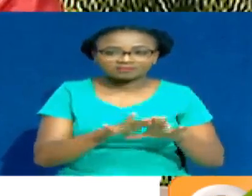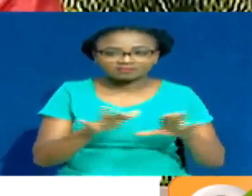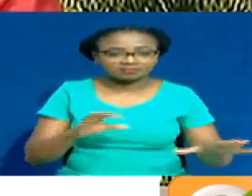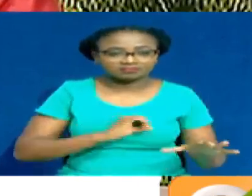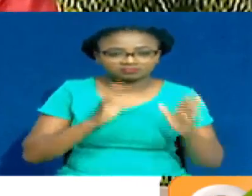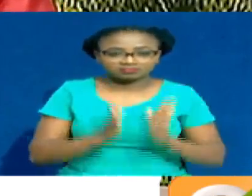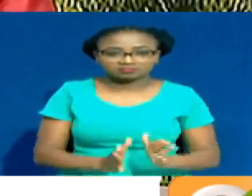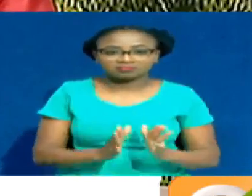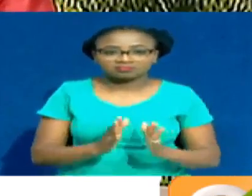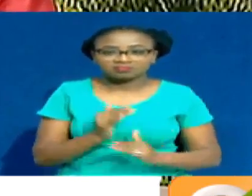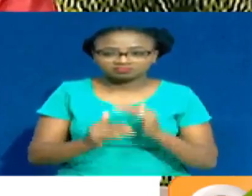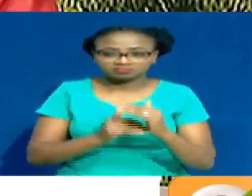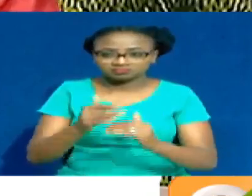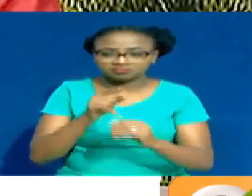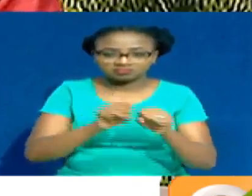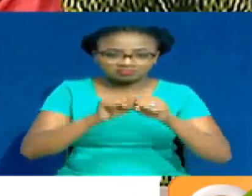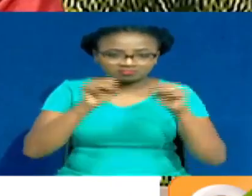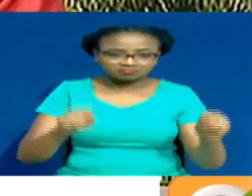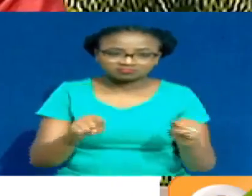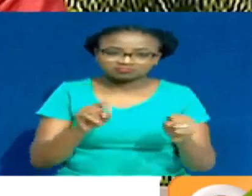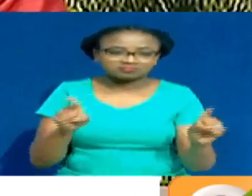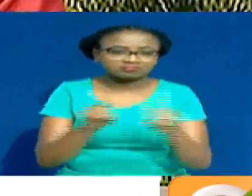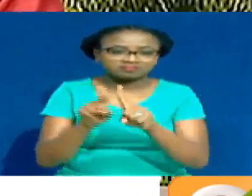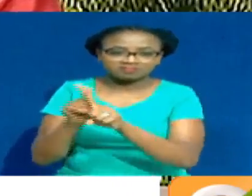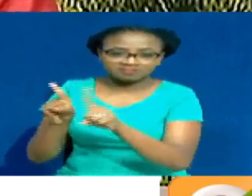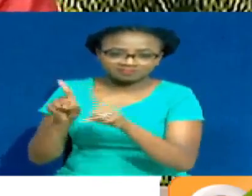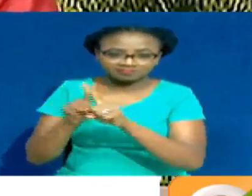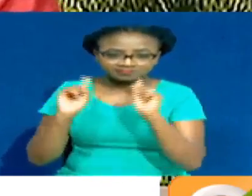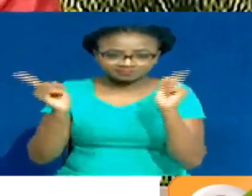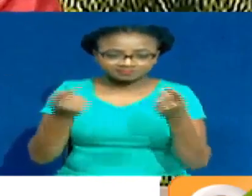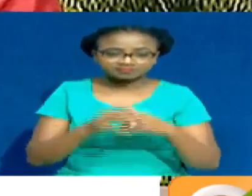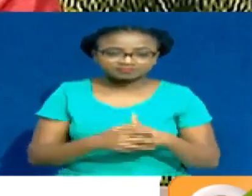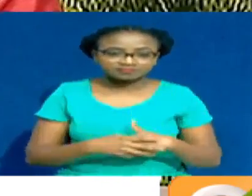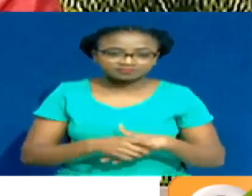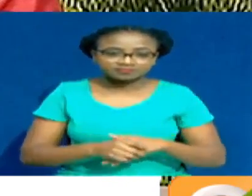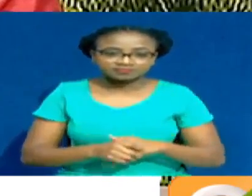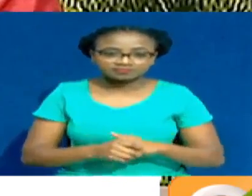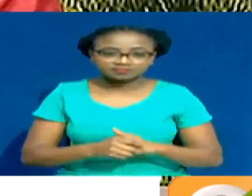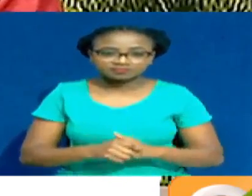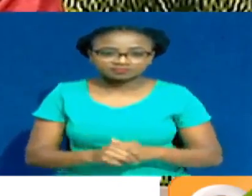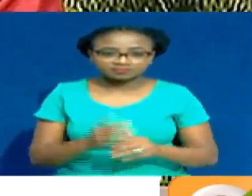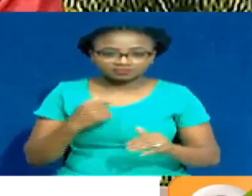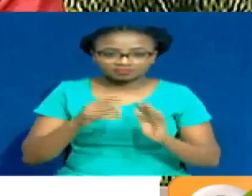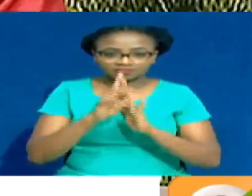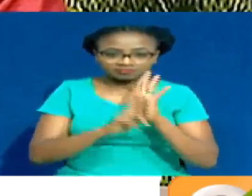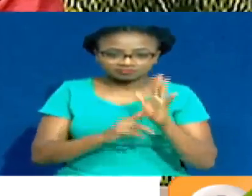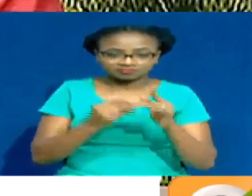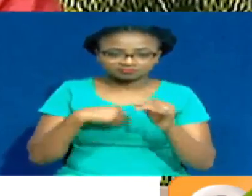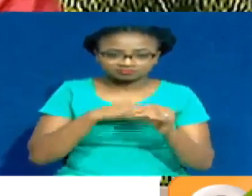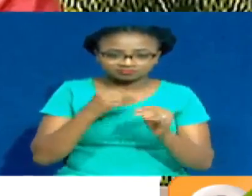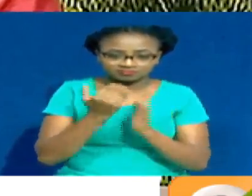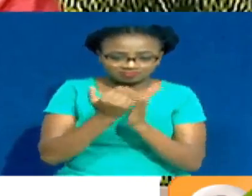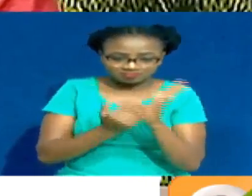the system are the same across board. And the protocols we have built can be transacted by anyone. It's a very,